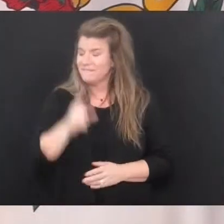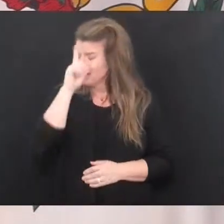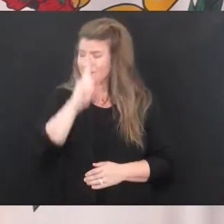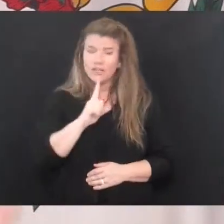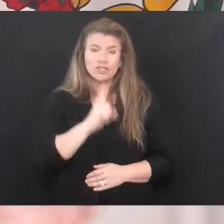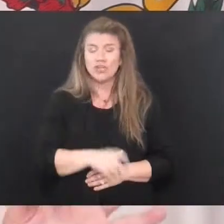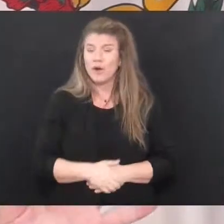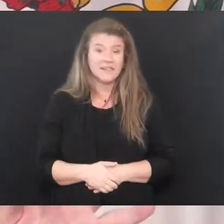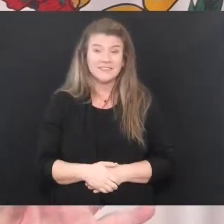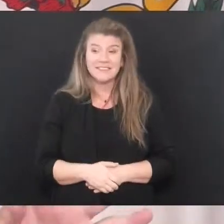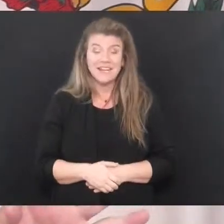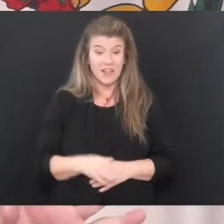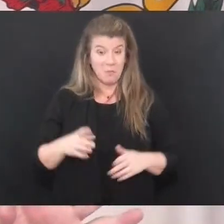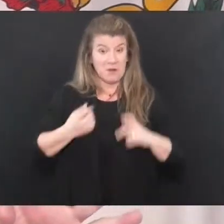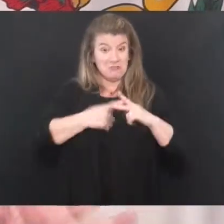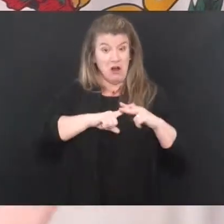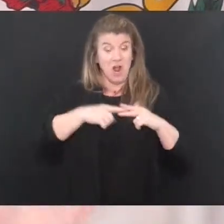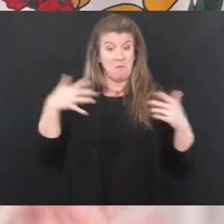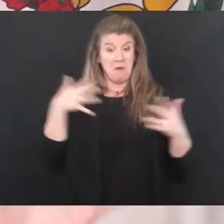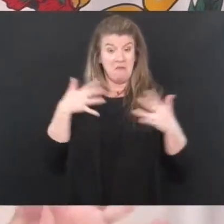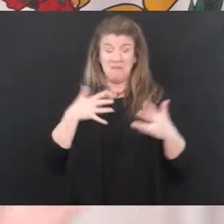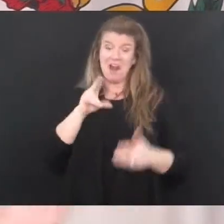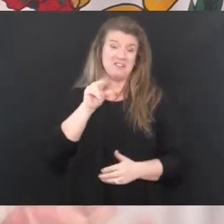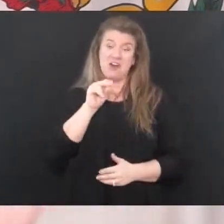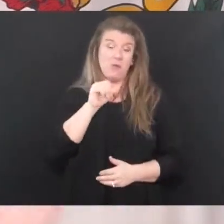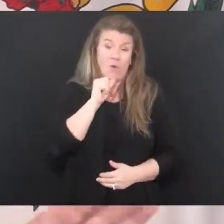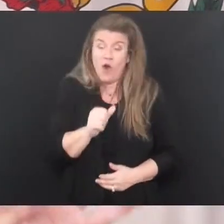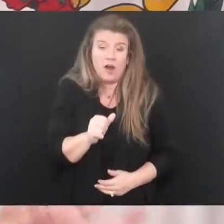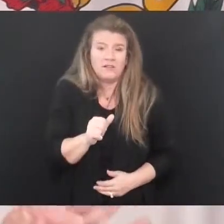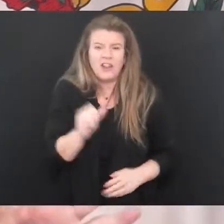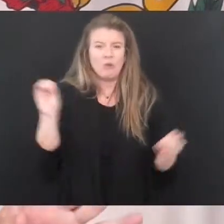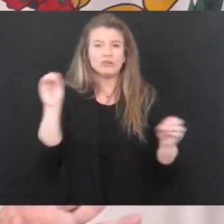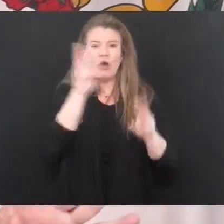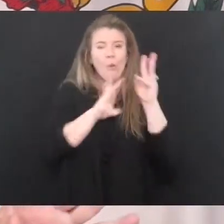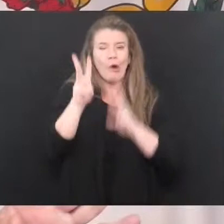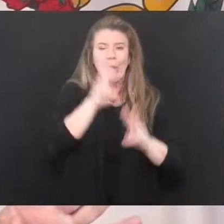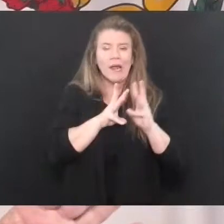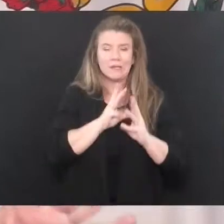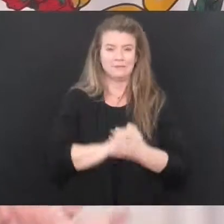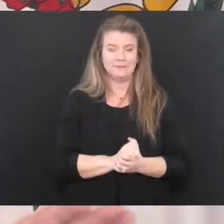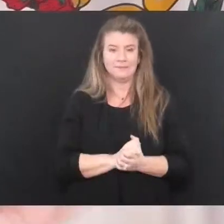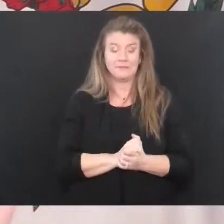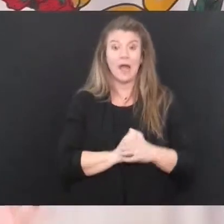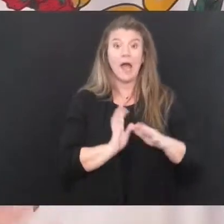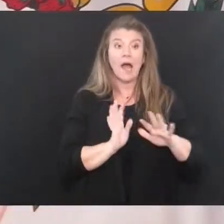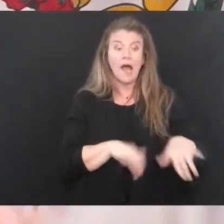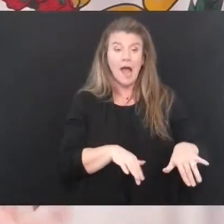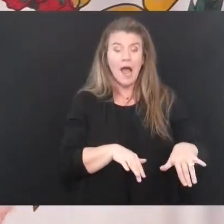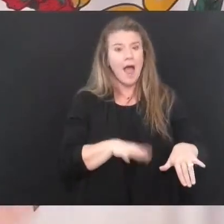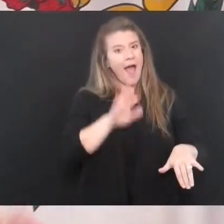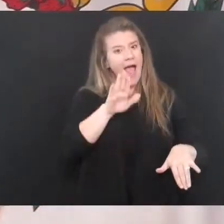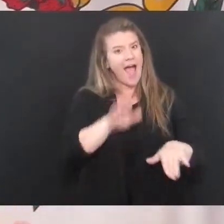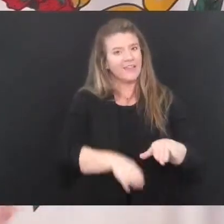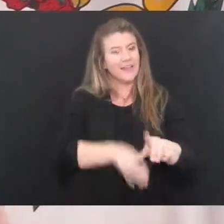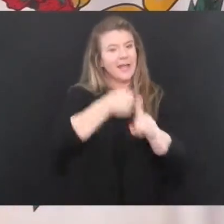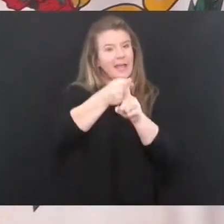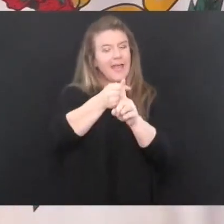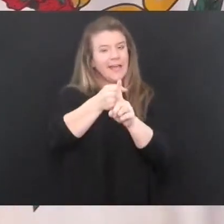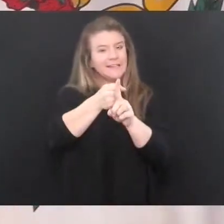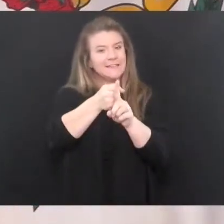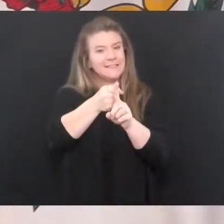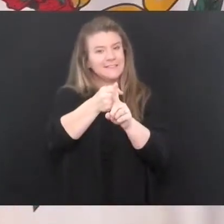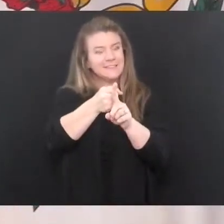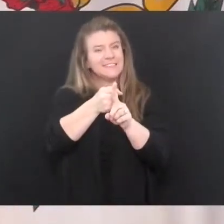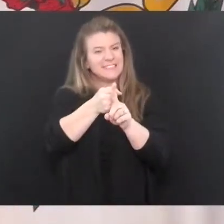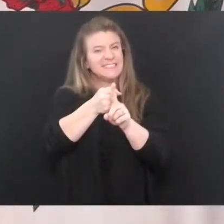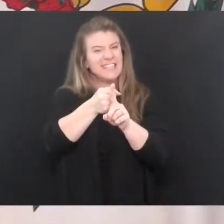Absolutely, we weren't afraid. We weren't afraid. We weren't concerned. And then it bit all kinds of people